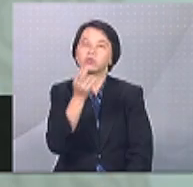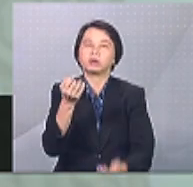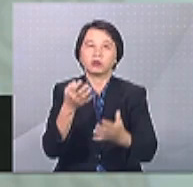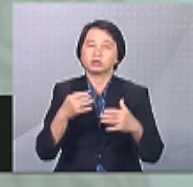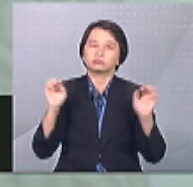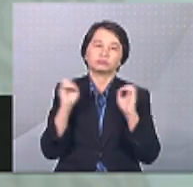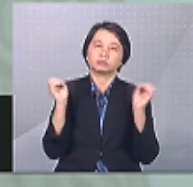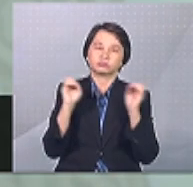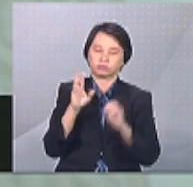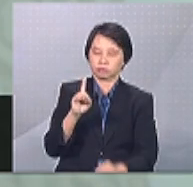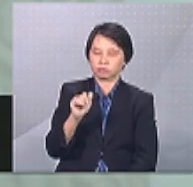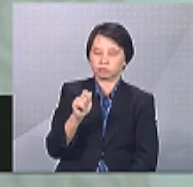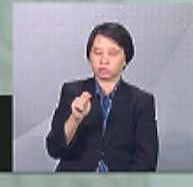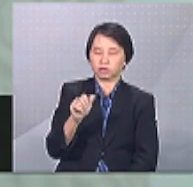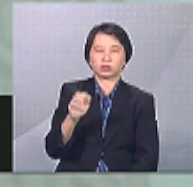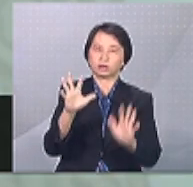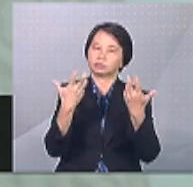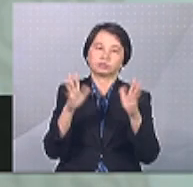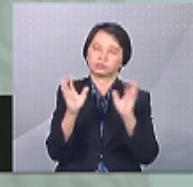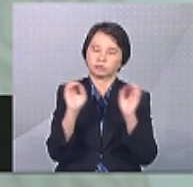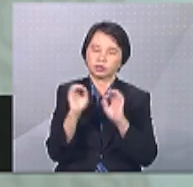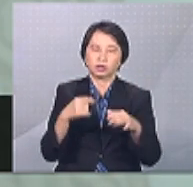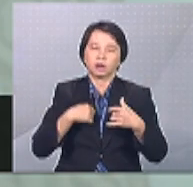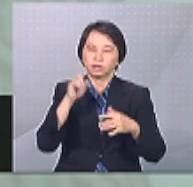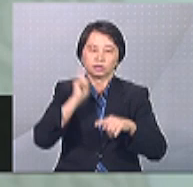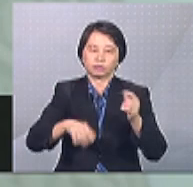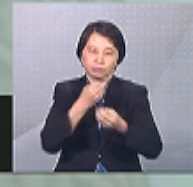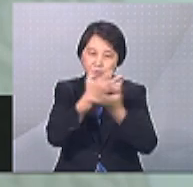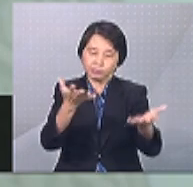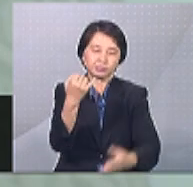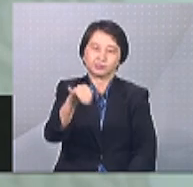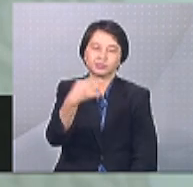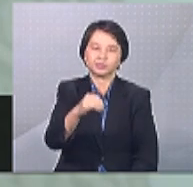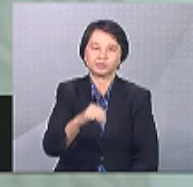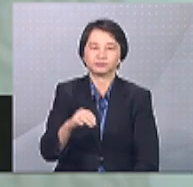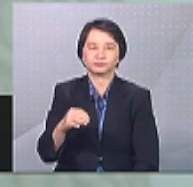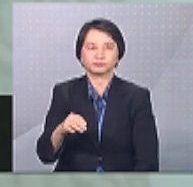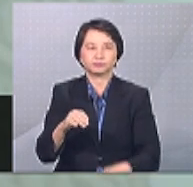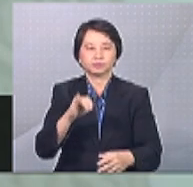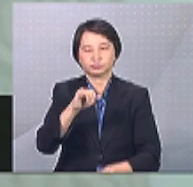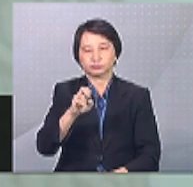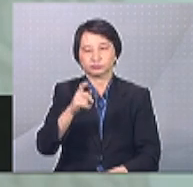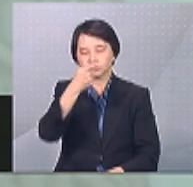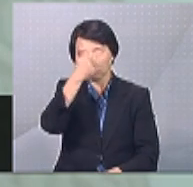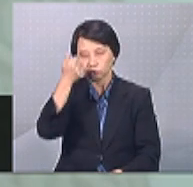ada data tersebut. Jadi saya tak dapat nak komen isu rokok tersebut sebab data kita tak